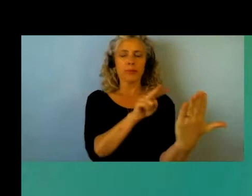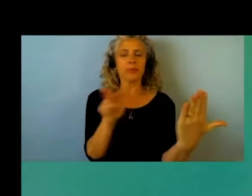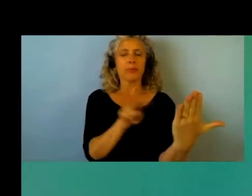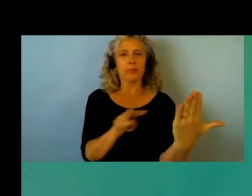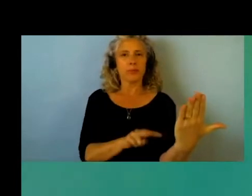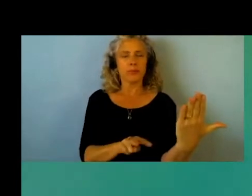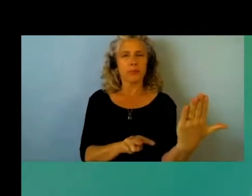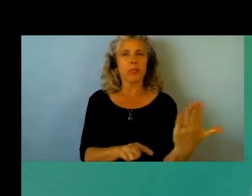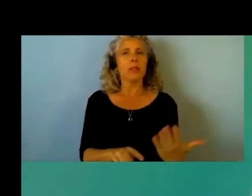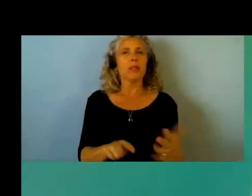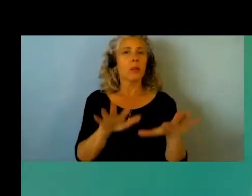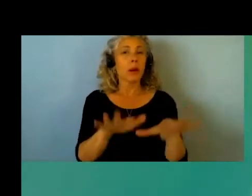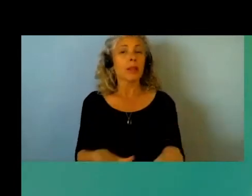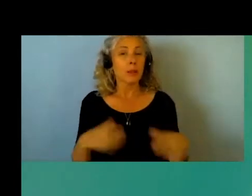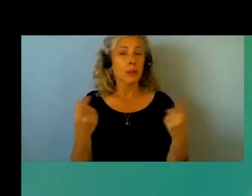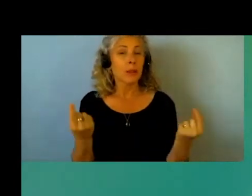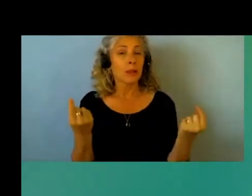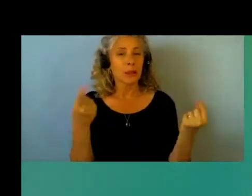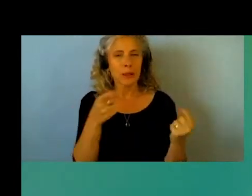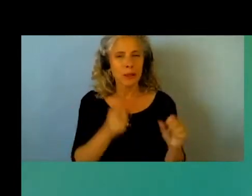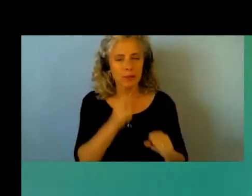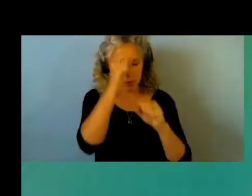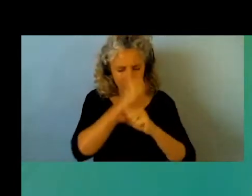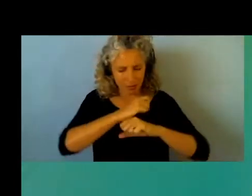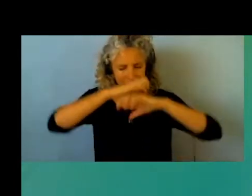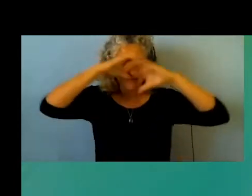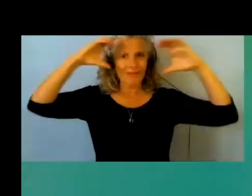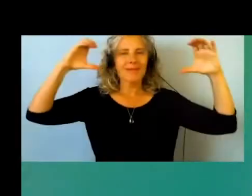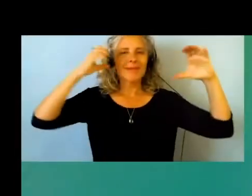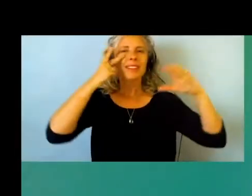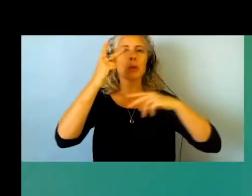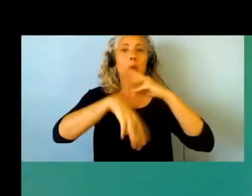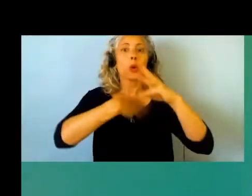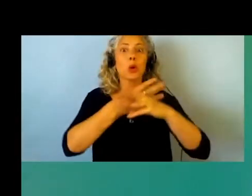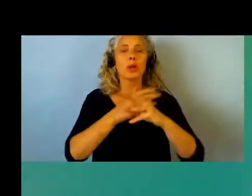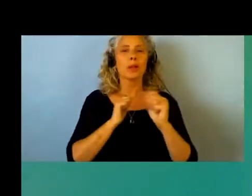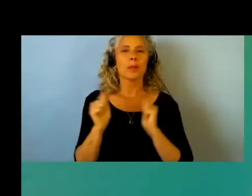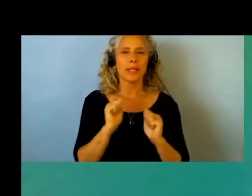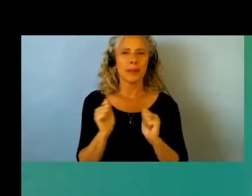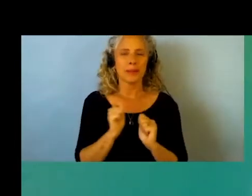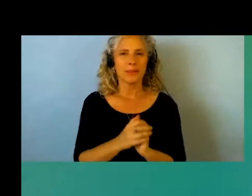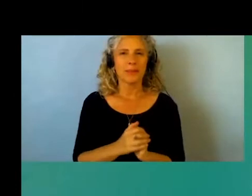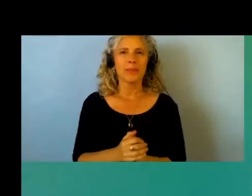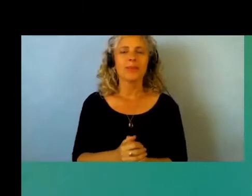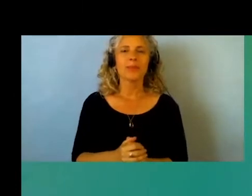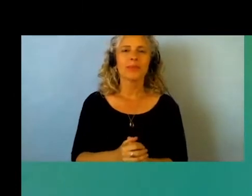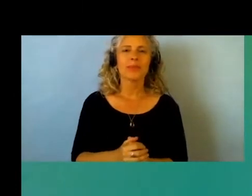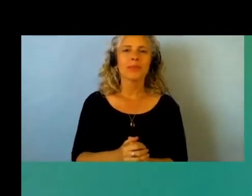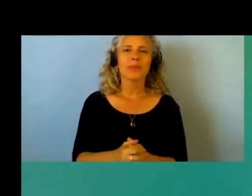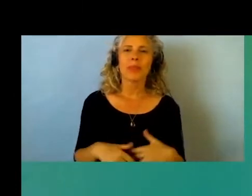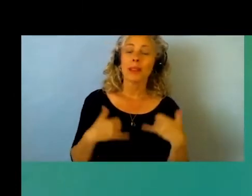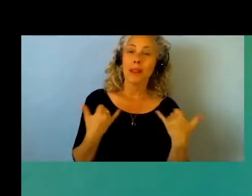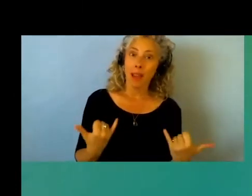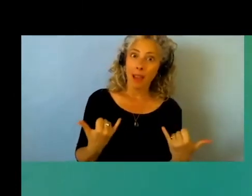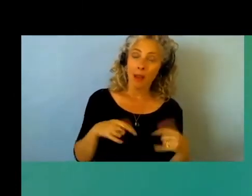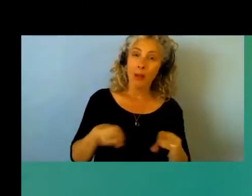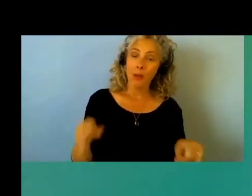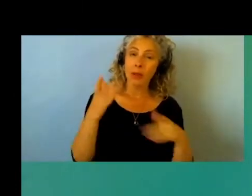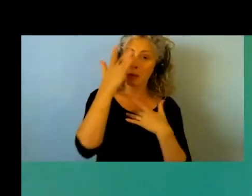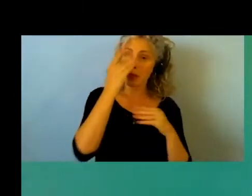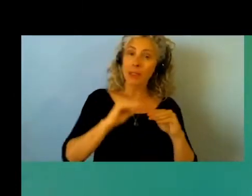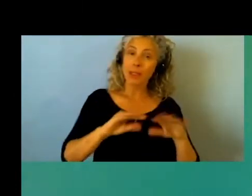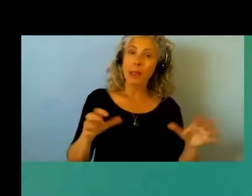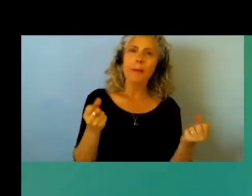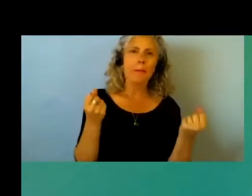audiences to use their imaginations and conjure up the world of the play in their heads. Now, during the pandemic,